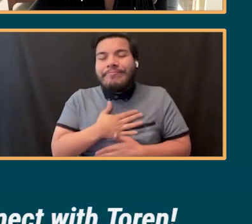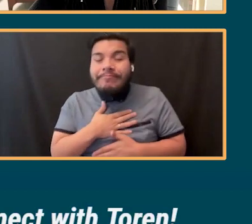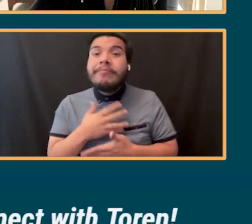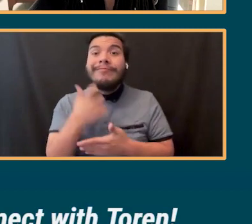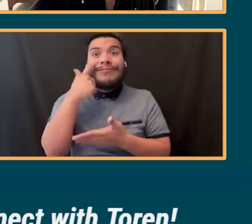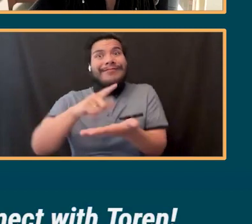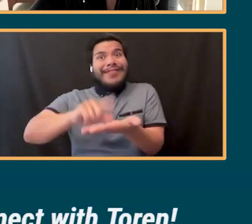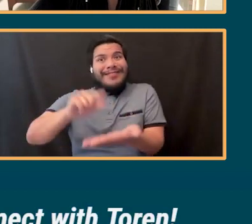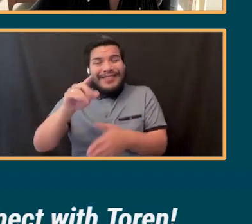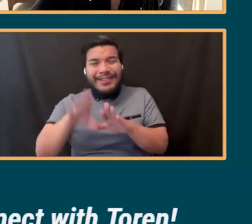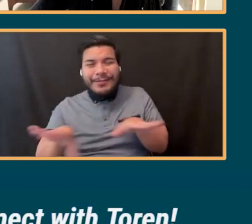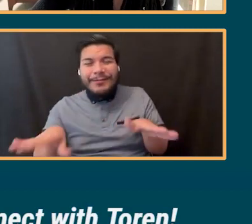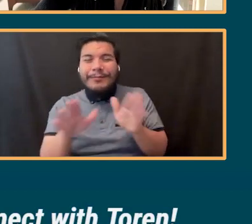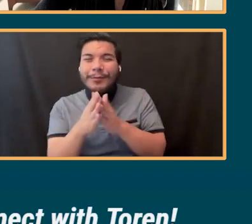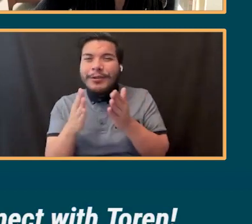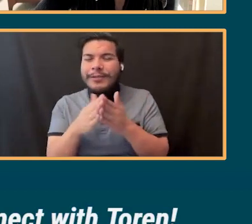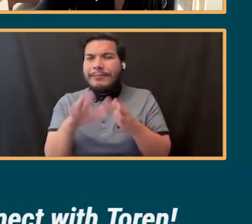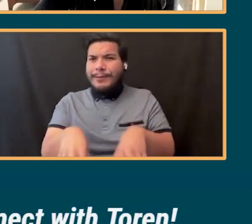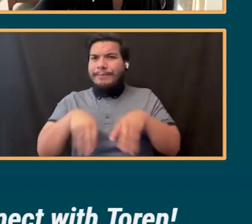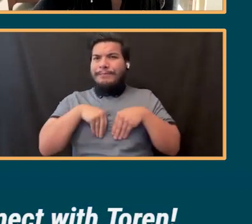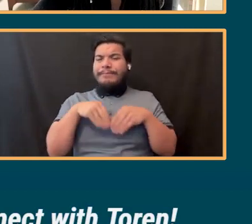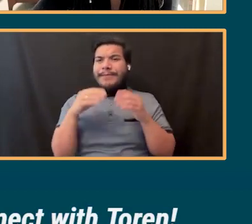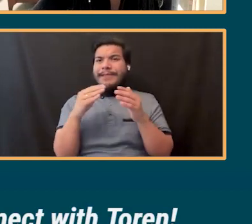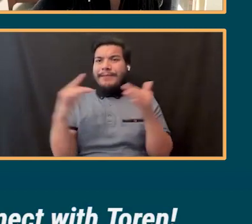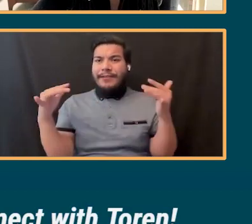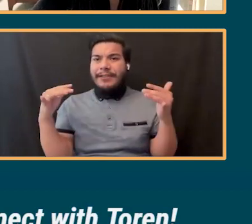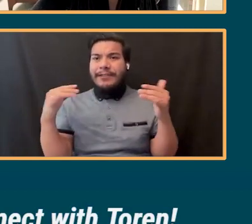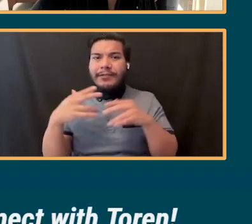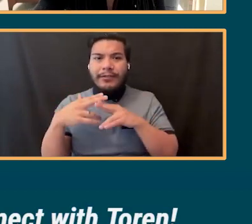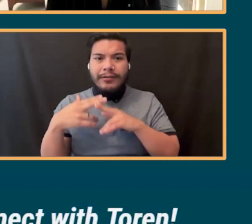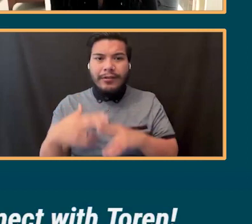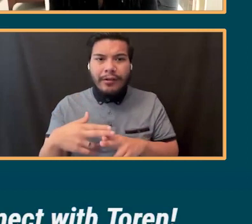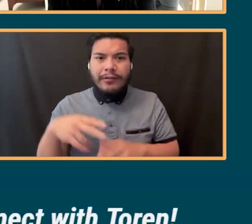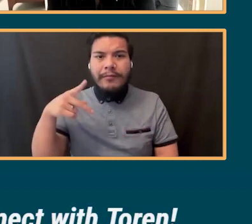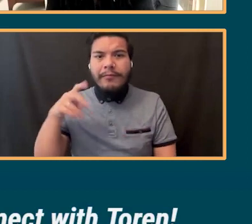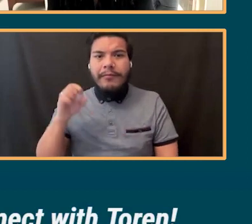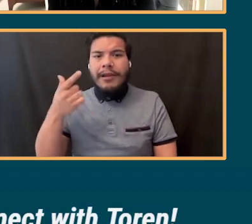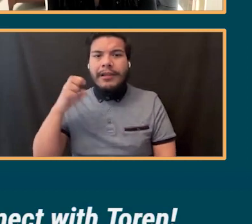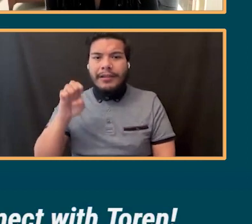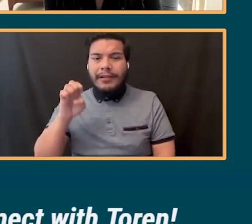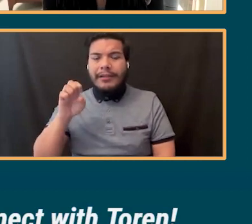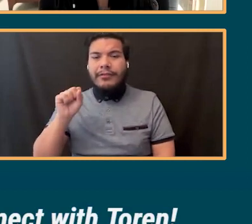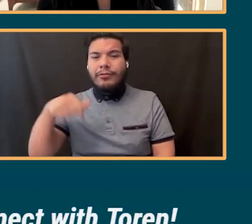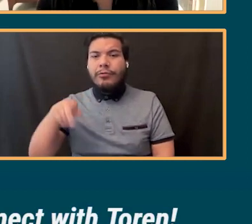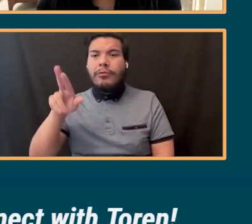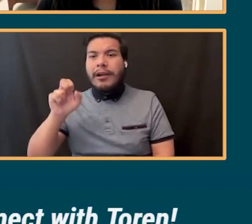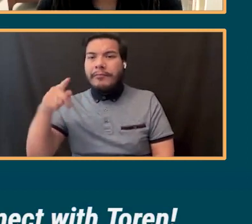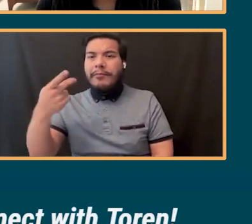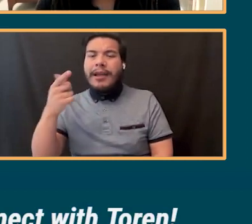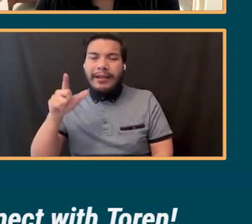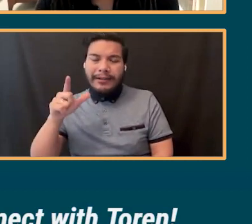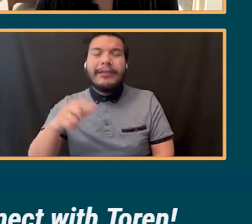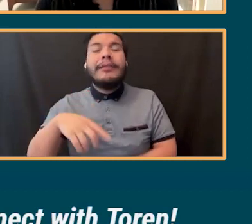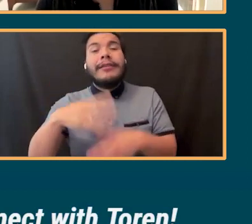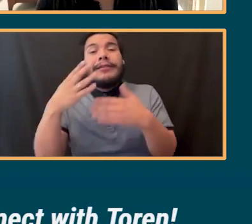book about accepting differences called Peggy, the Square Peg. Toren Wolf, thank you for being